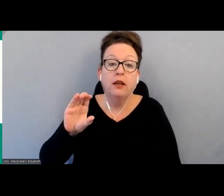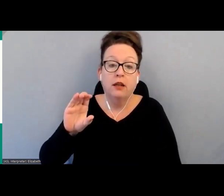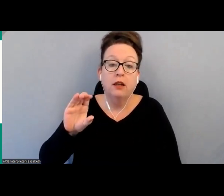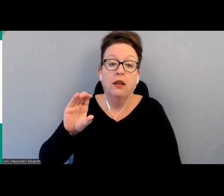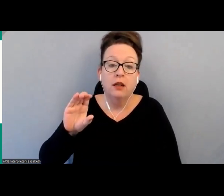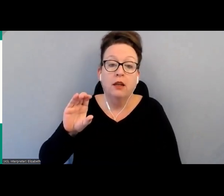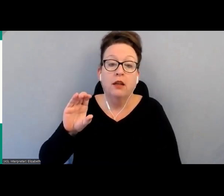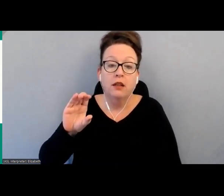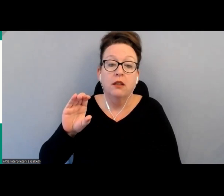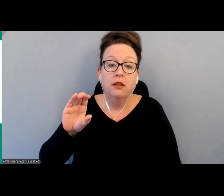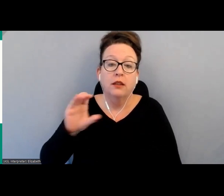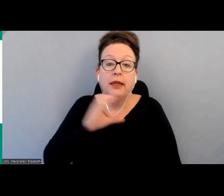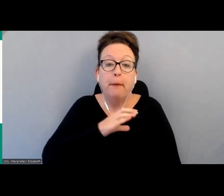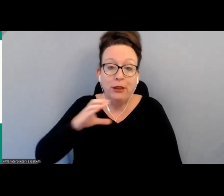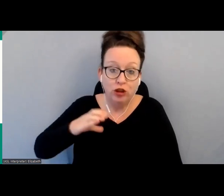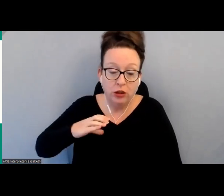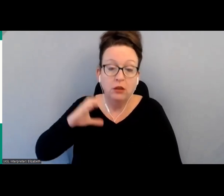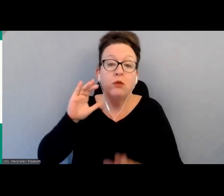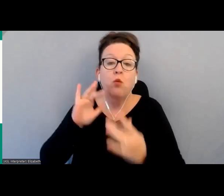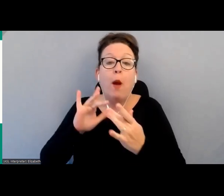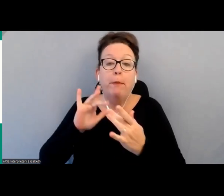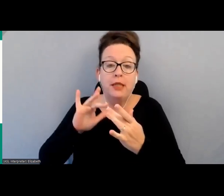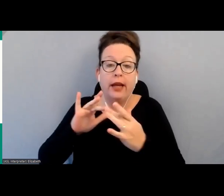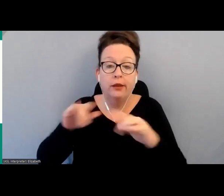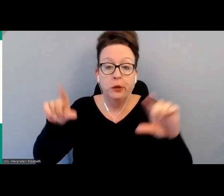Massachusetts Rehabilitation Commission website,